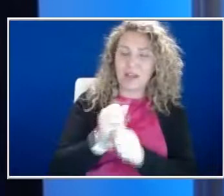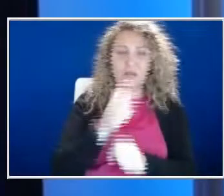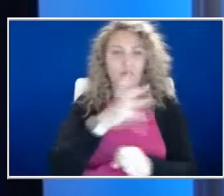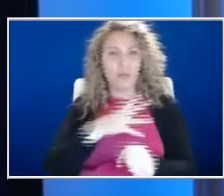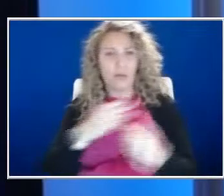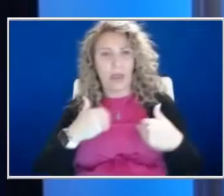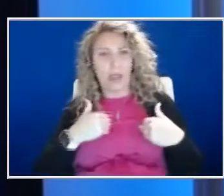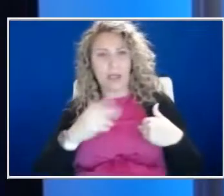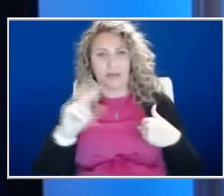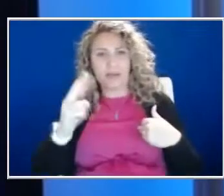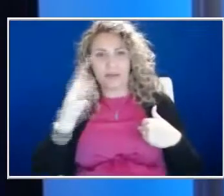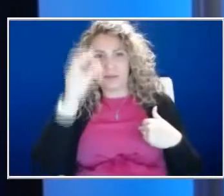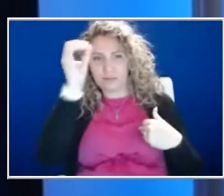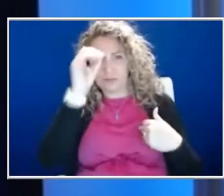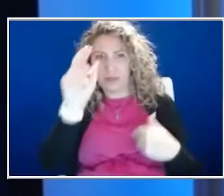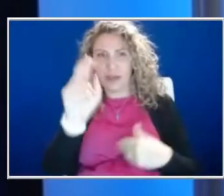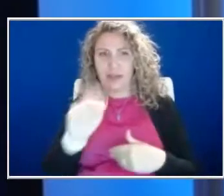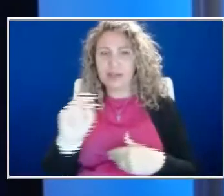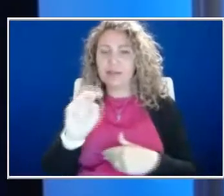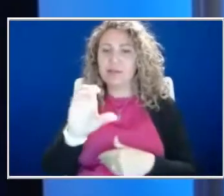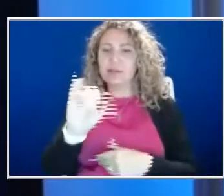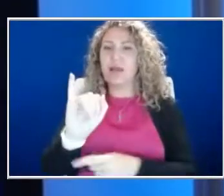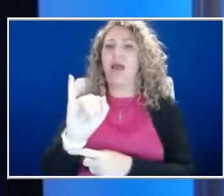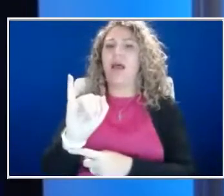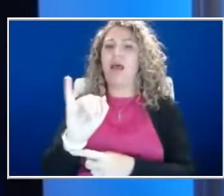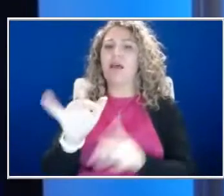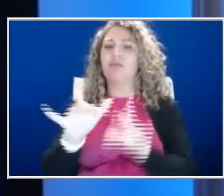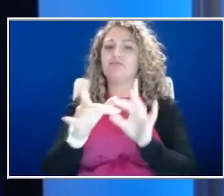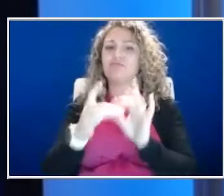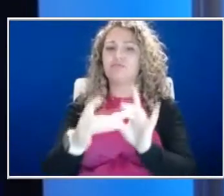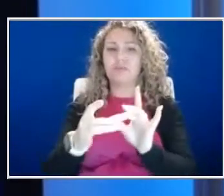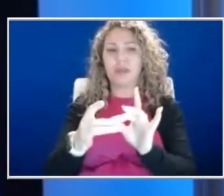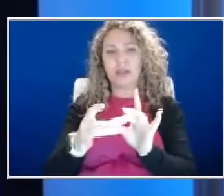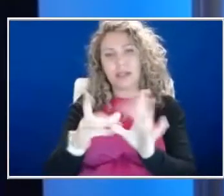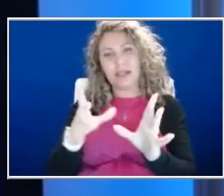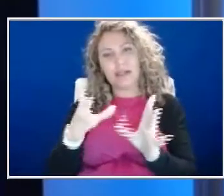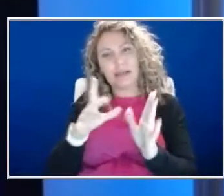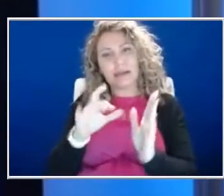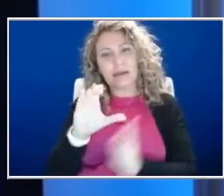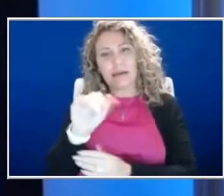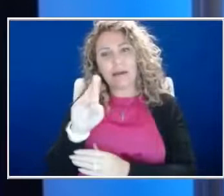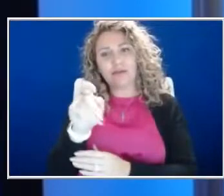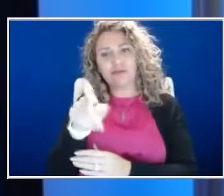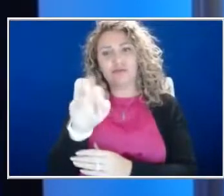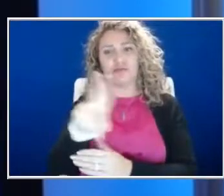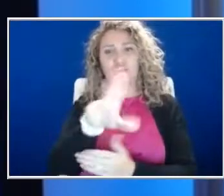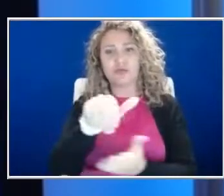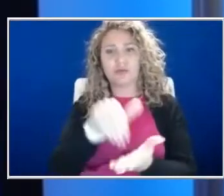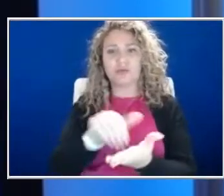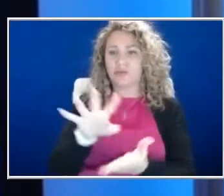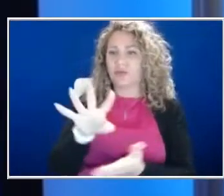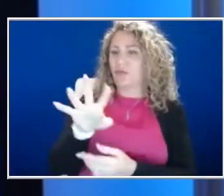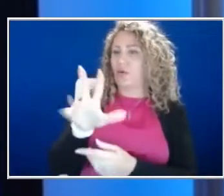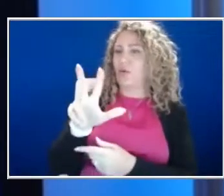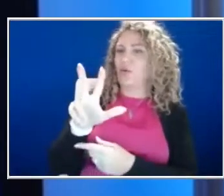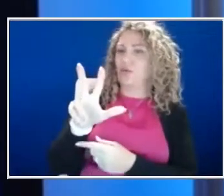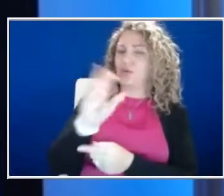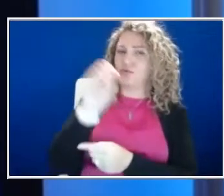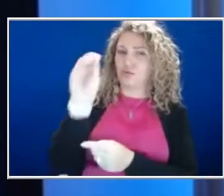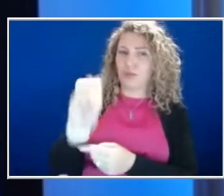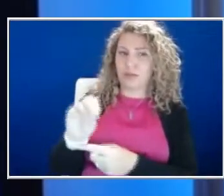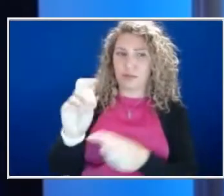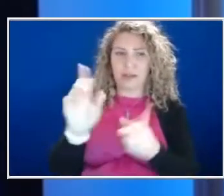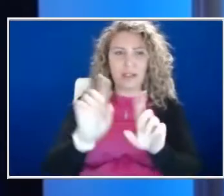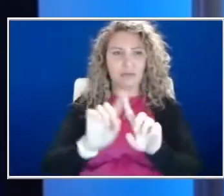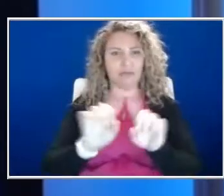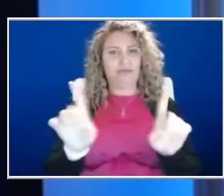an NCI-designated cancer center, 43% of them had a change in their specific type of diagnosis. For others, a